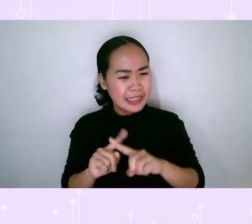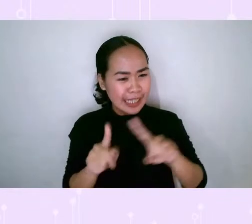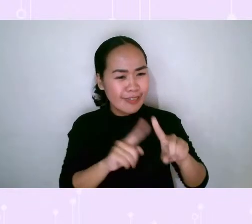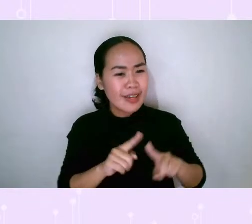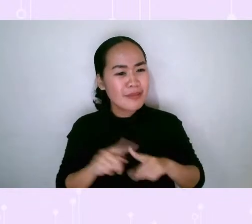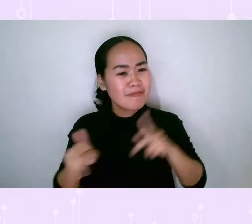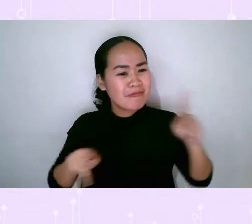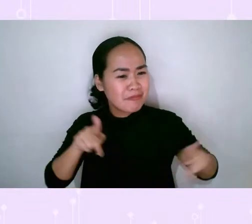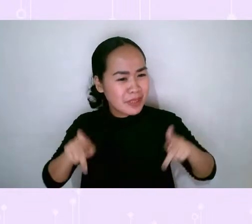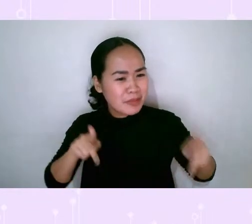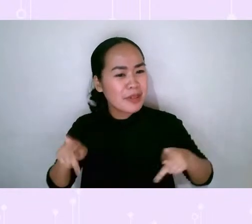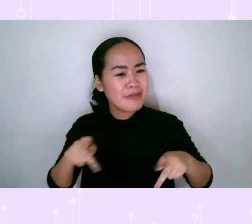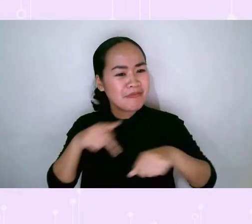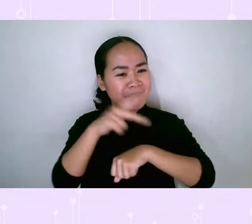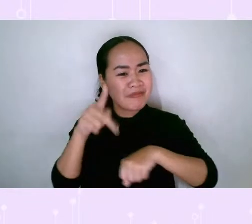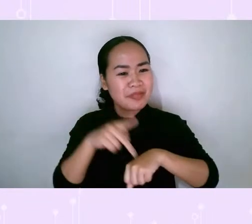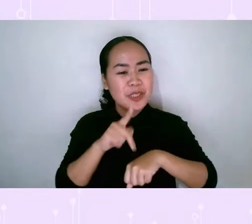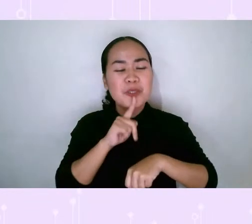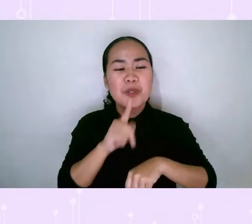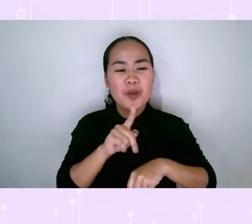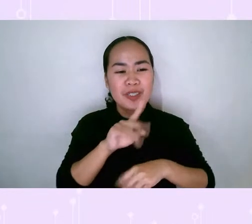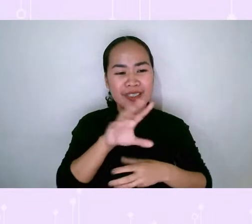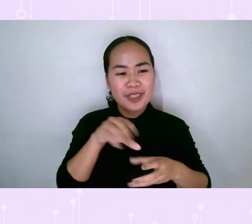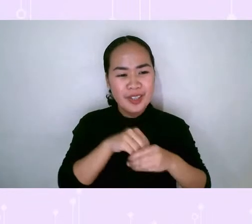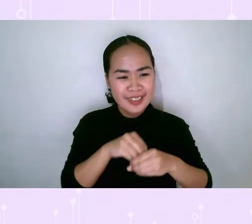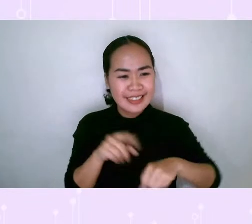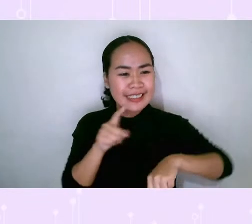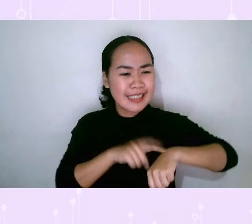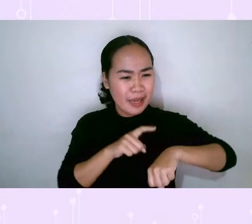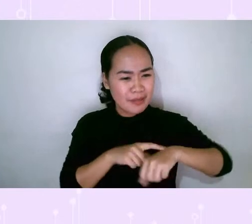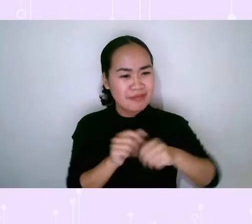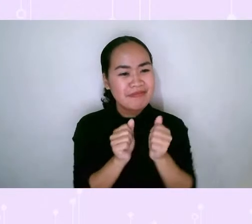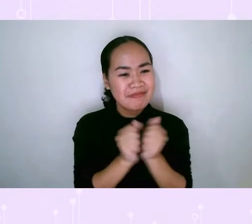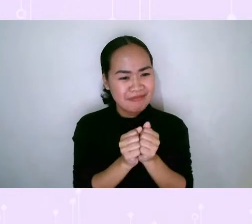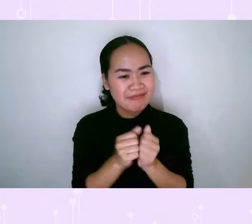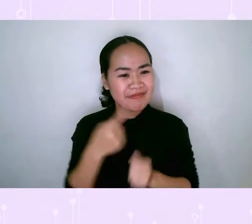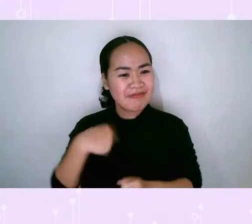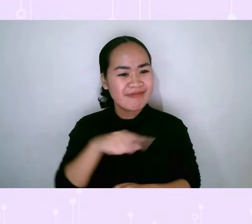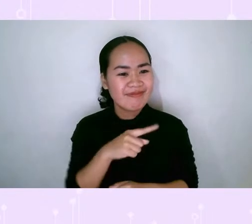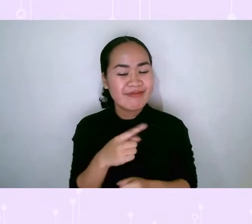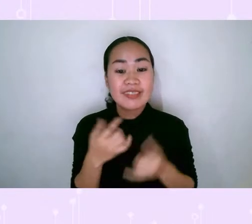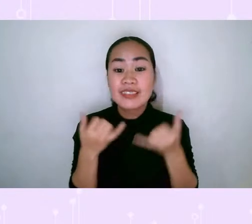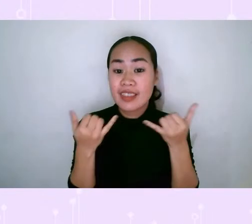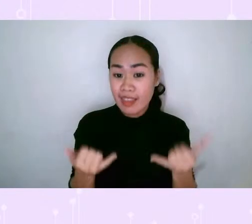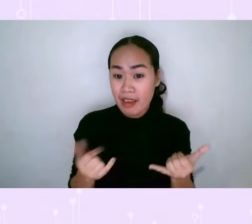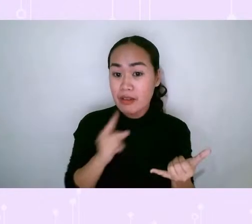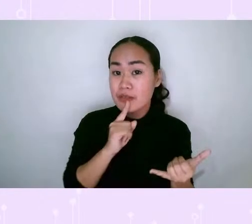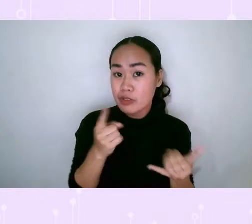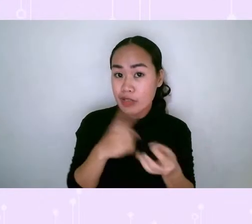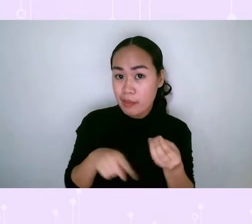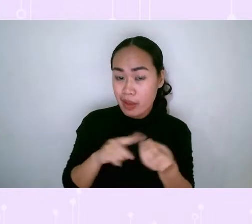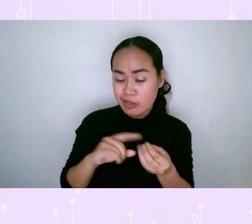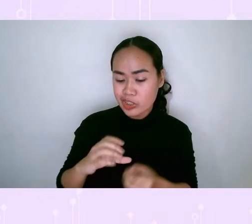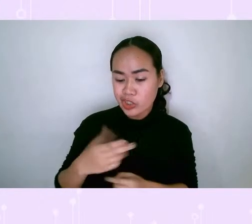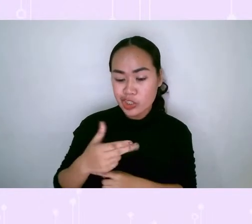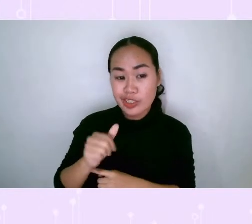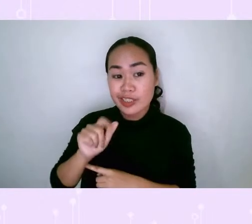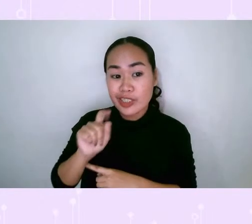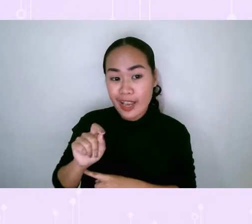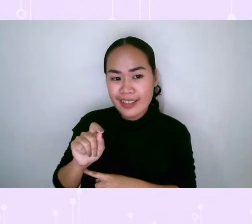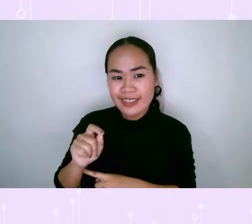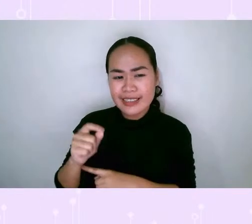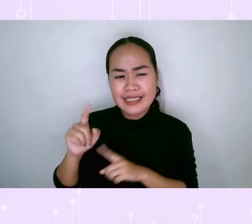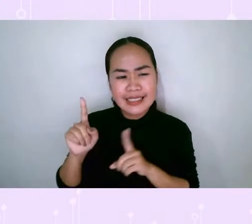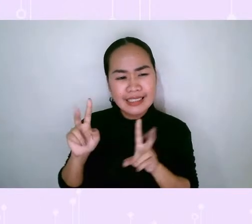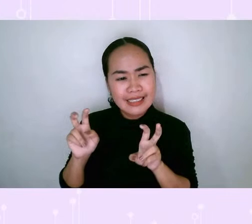of the countries for joining us and spending your afternoon with us. Today, we are going to chat about GE or Gender Equality